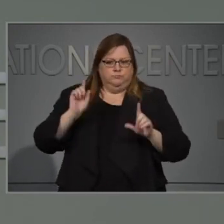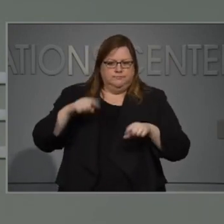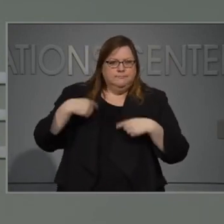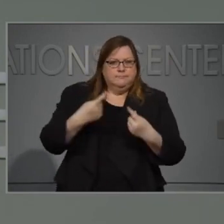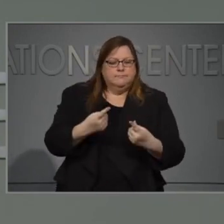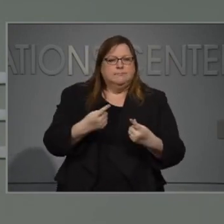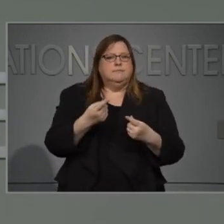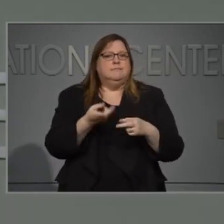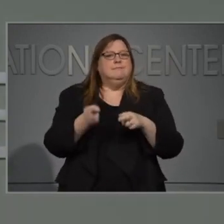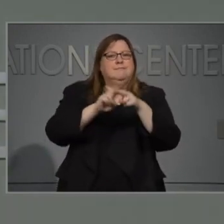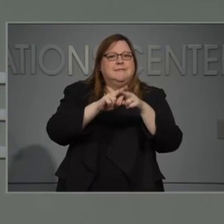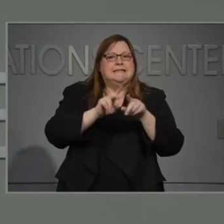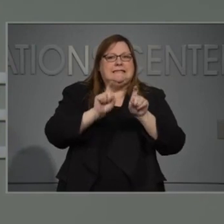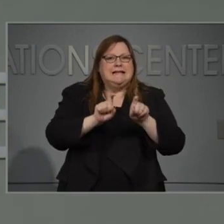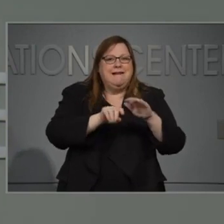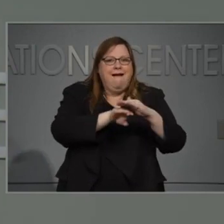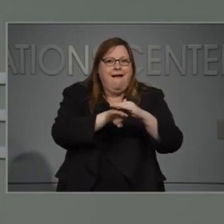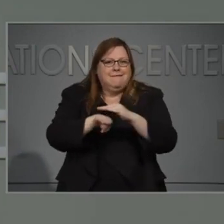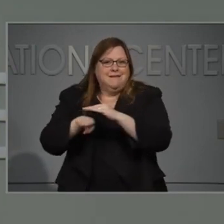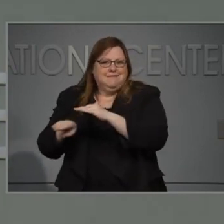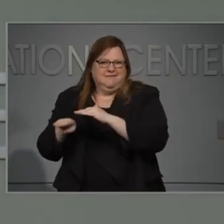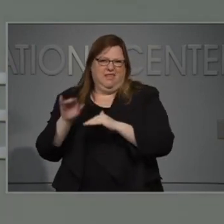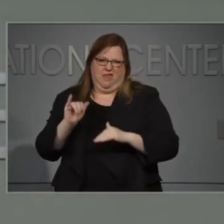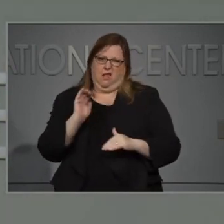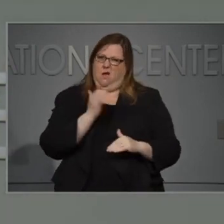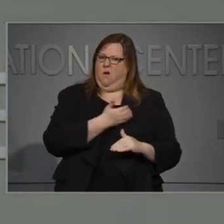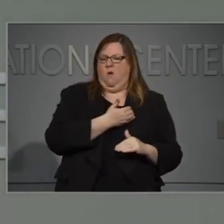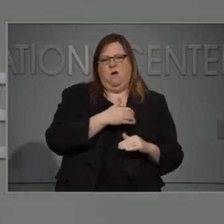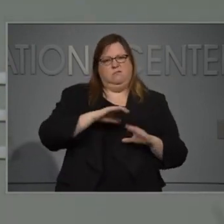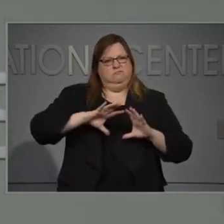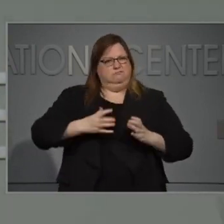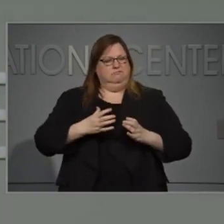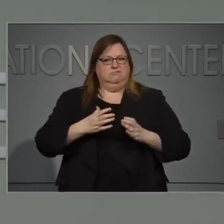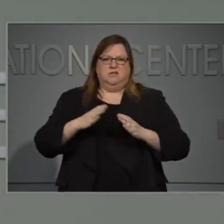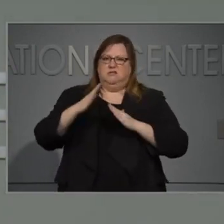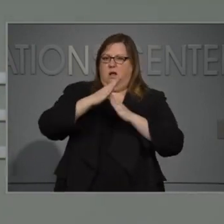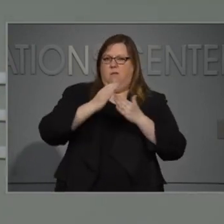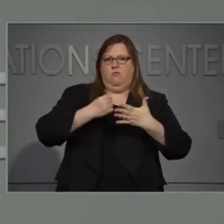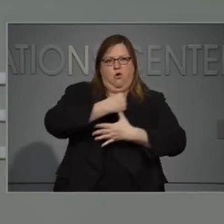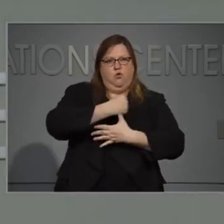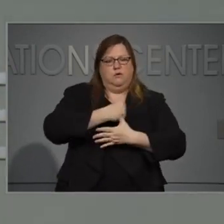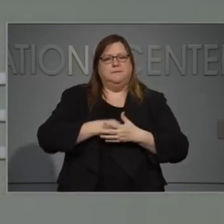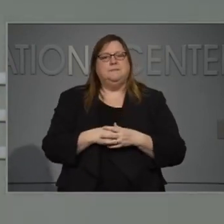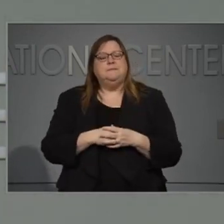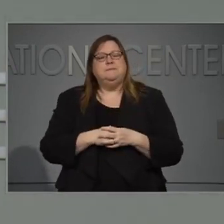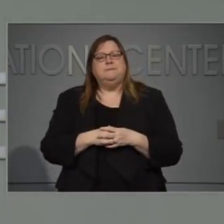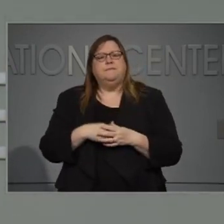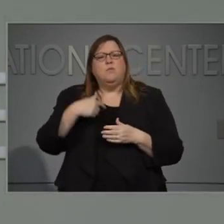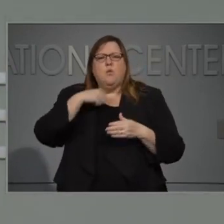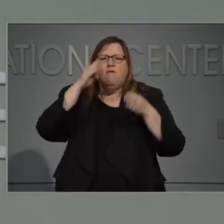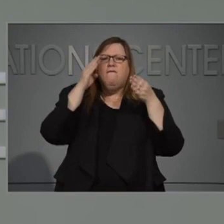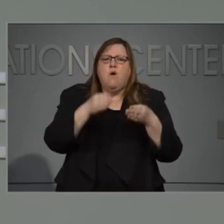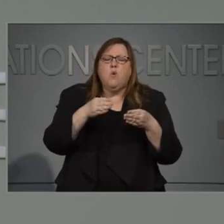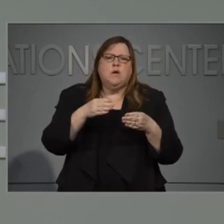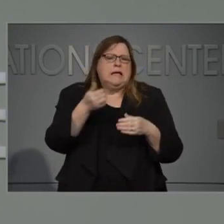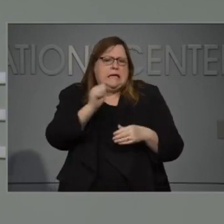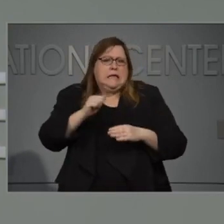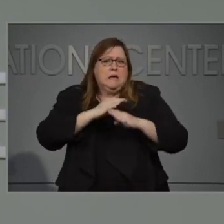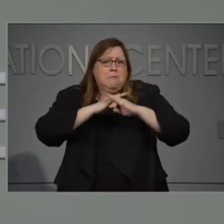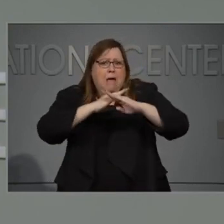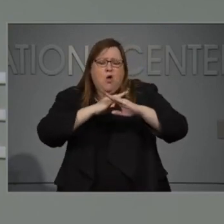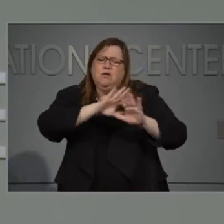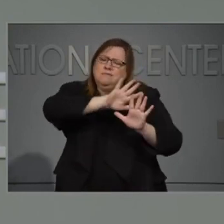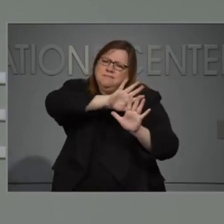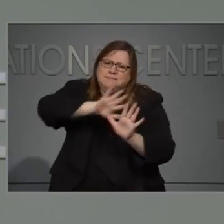access to testing, which is my team's top priority. We are focused on breaking down barriers to testing to make sure every